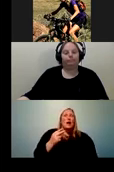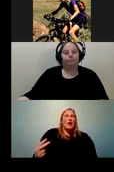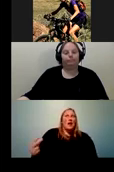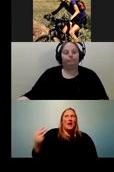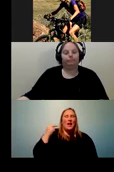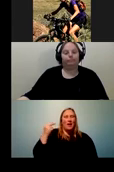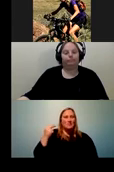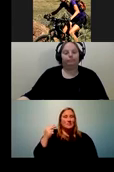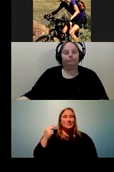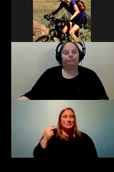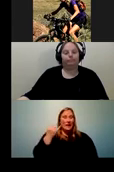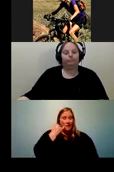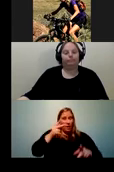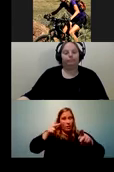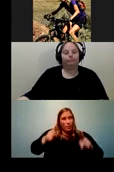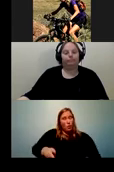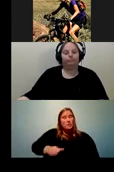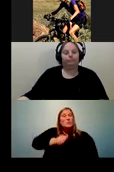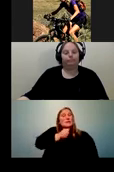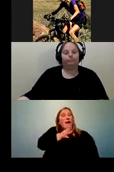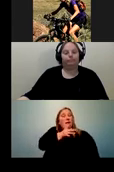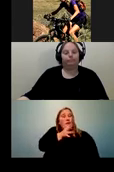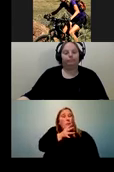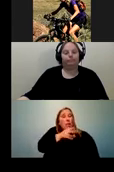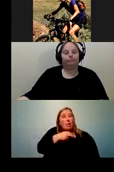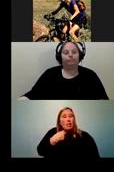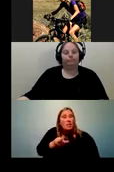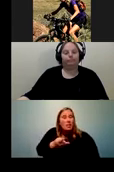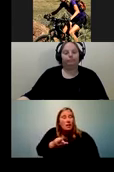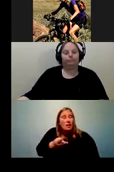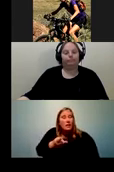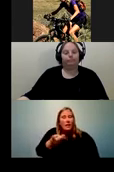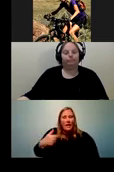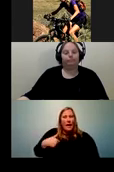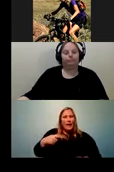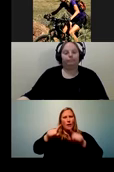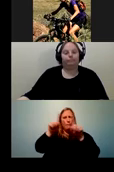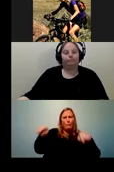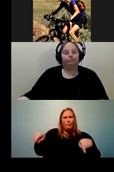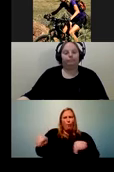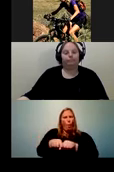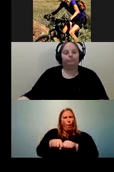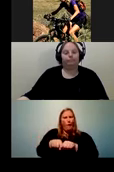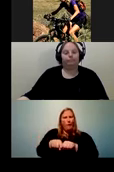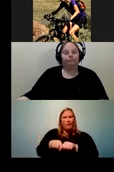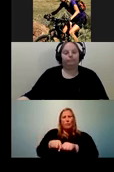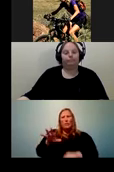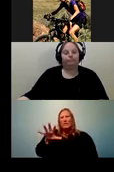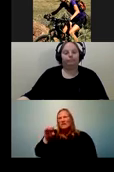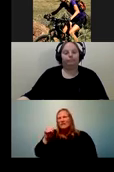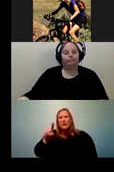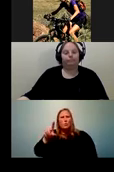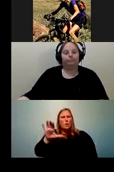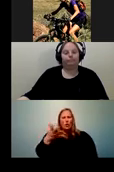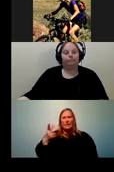if the person was nonverbal, a nonverbal communicator, they had a board with maybe 50 or 100 things on it that they could